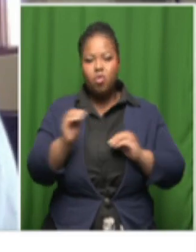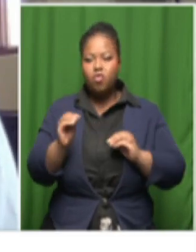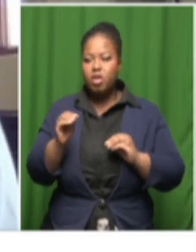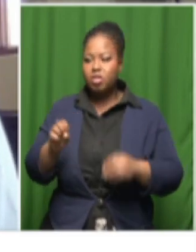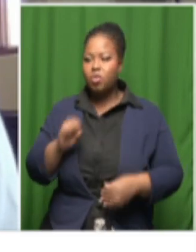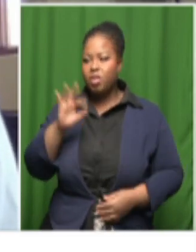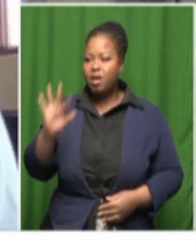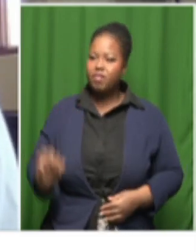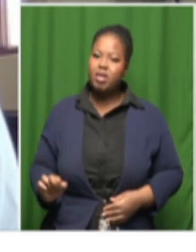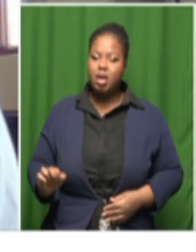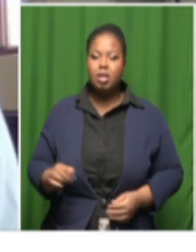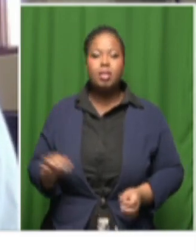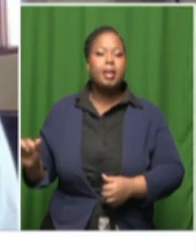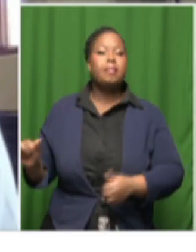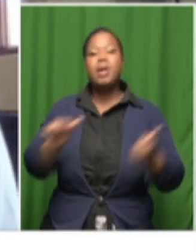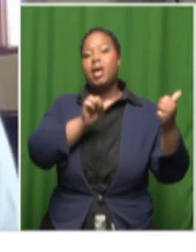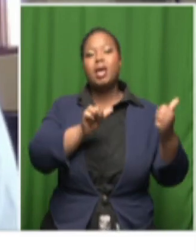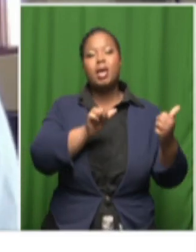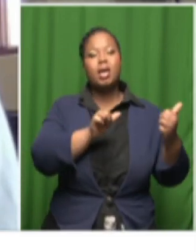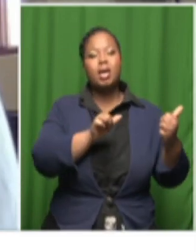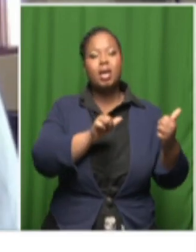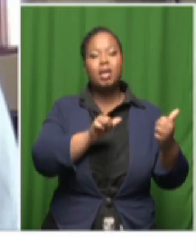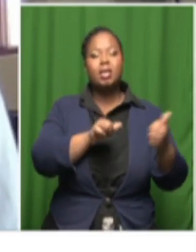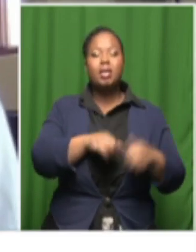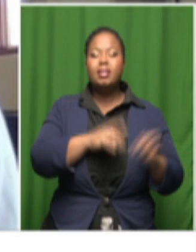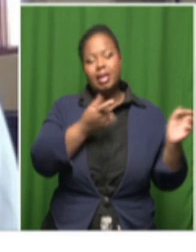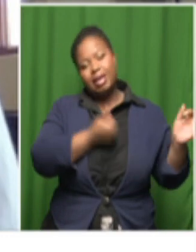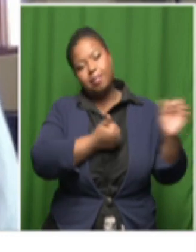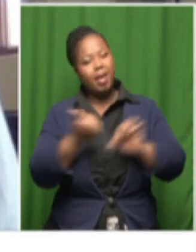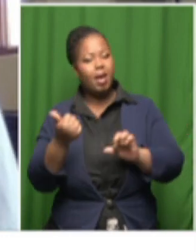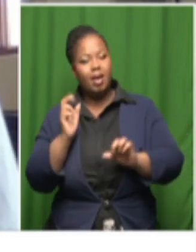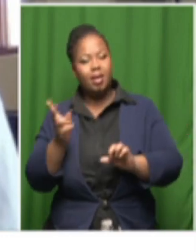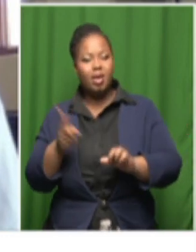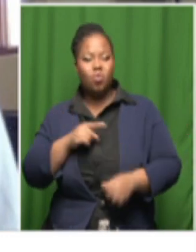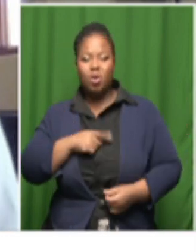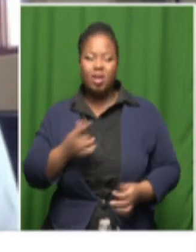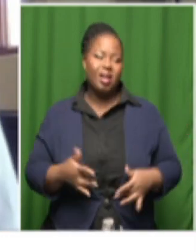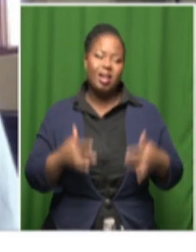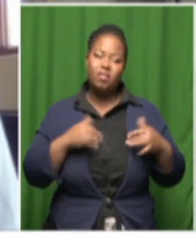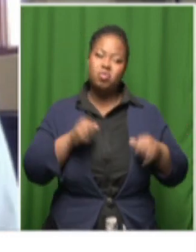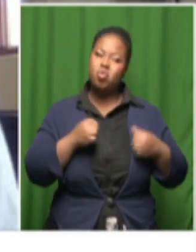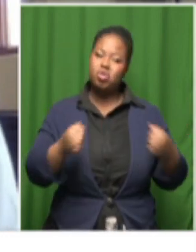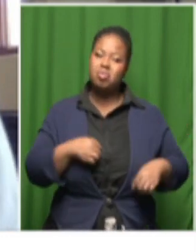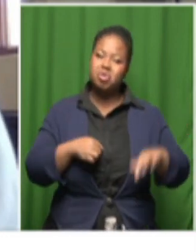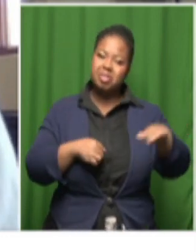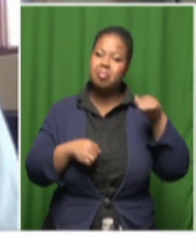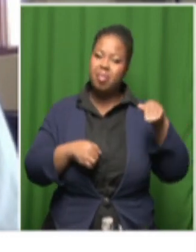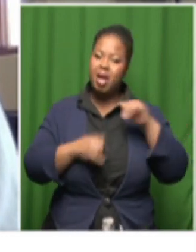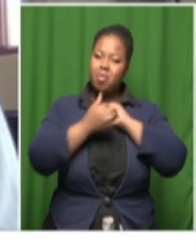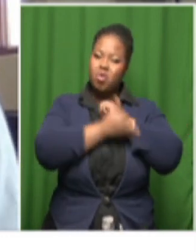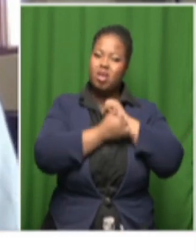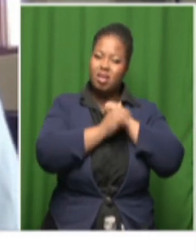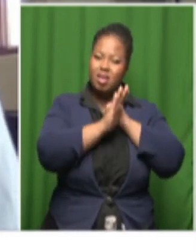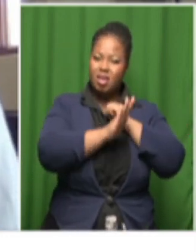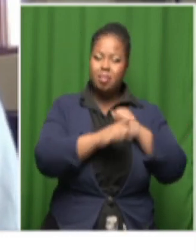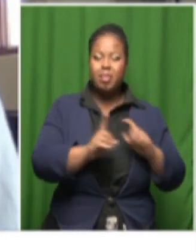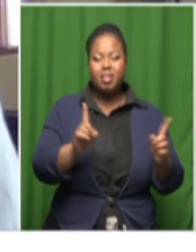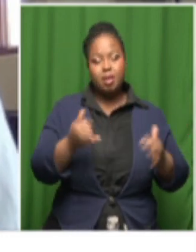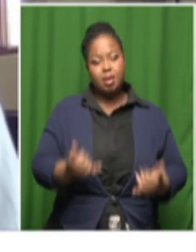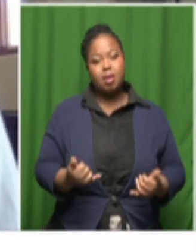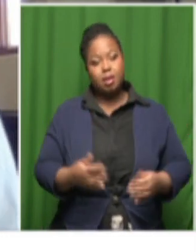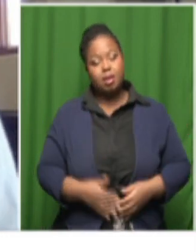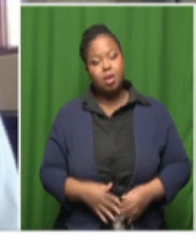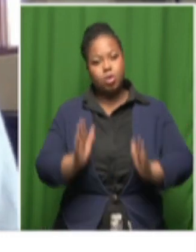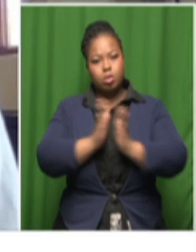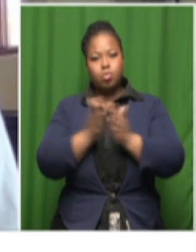gone back, they've come back to live in the city because life hasn't been possible in Zimbabwe or elsewhere. But the book isn't